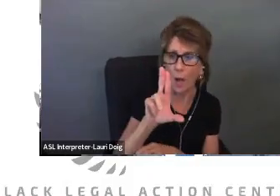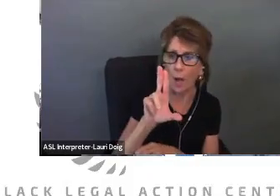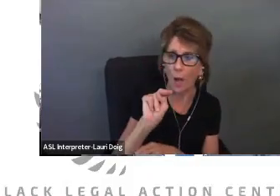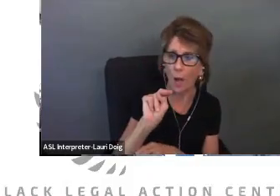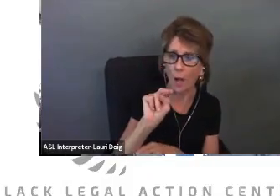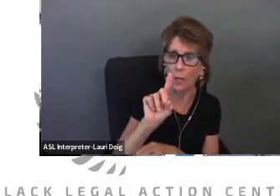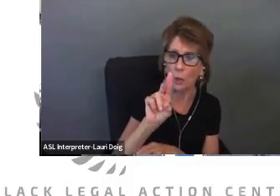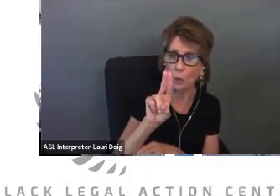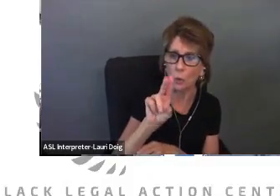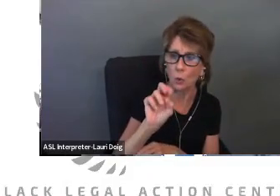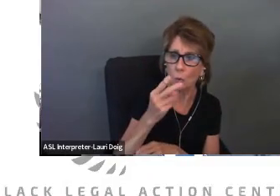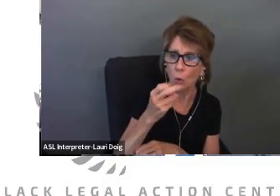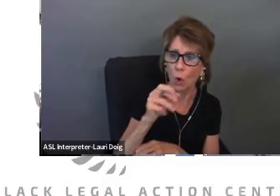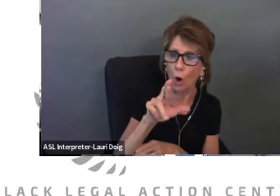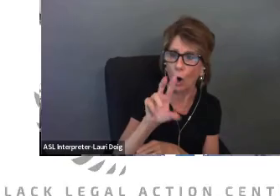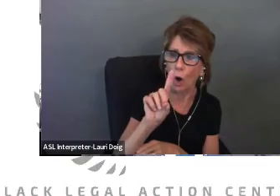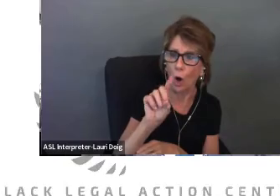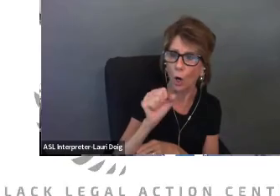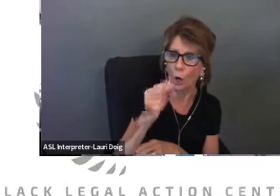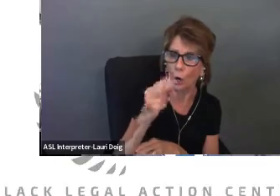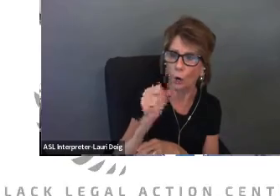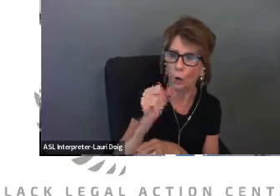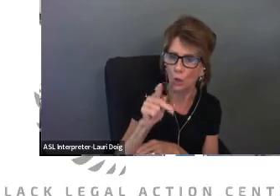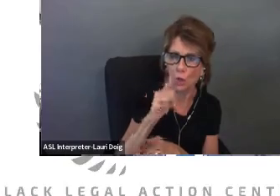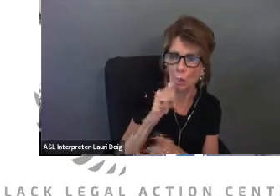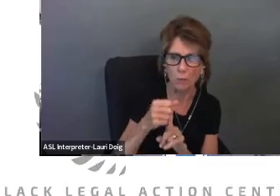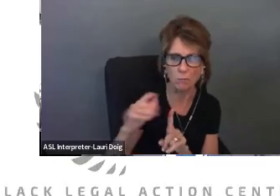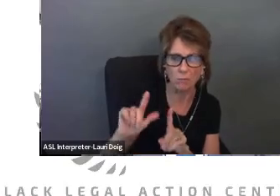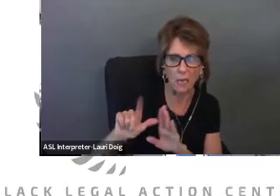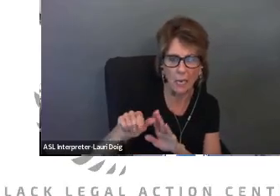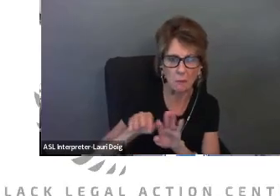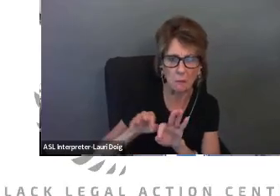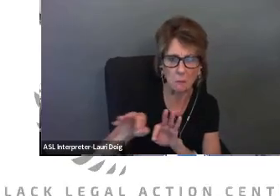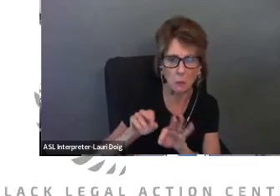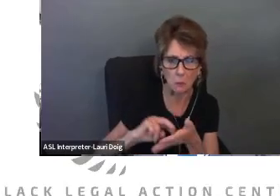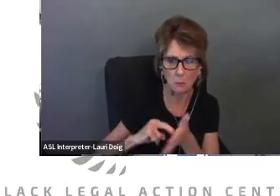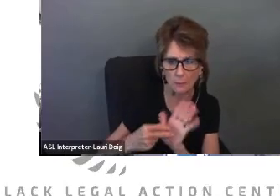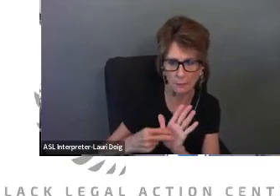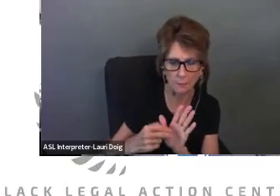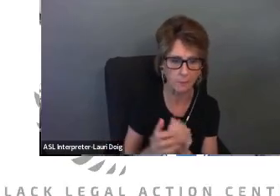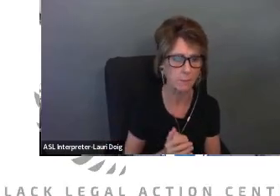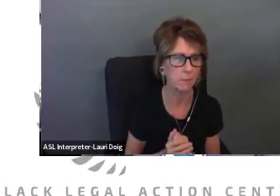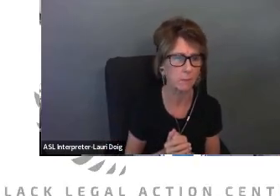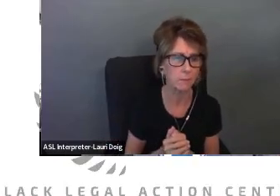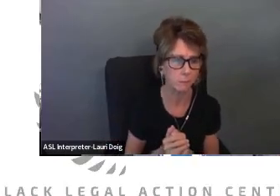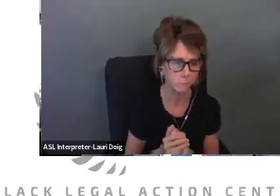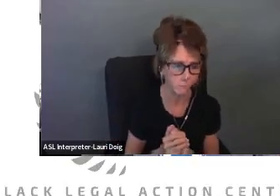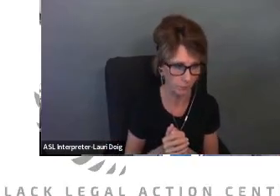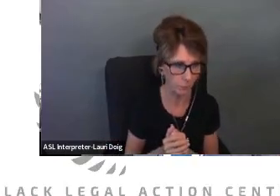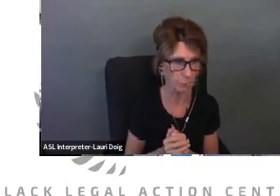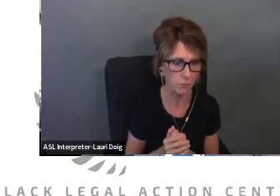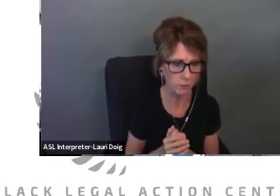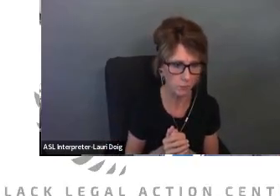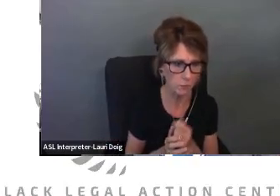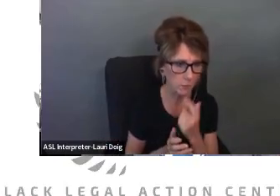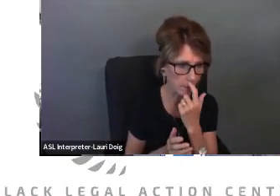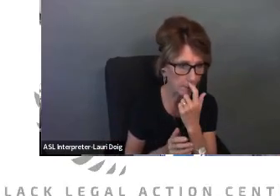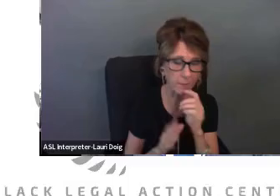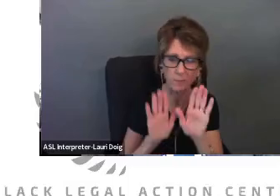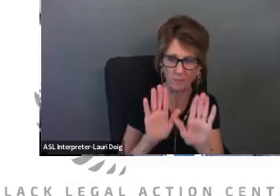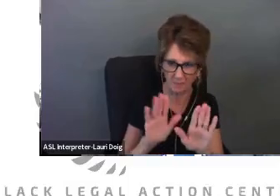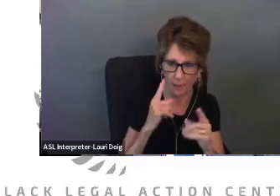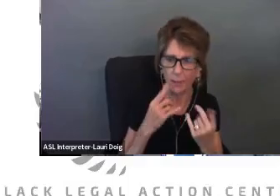looks like. So on the next slide, we get through the basics, and I just give you a little bit of background